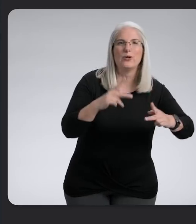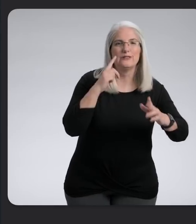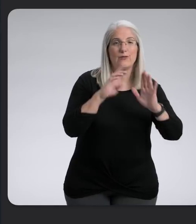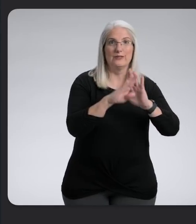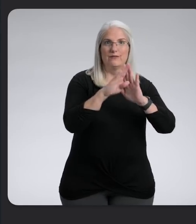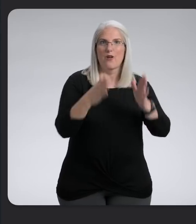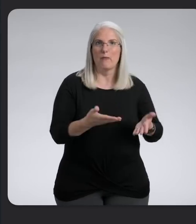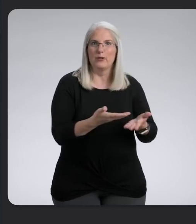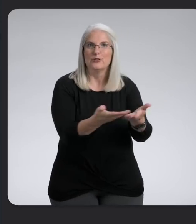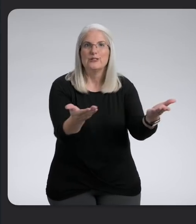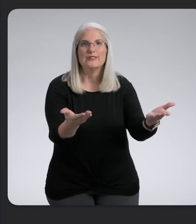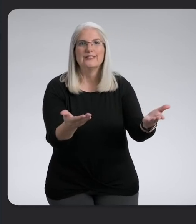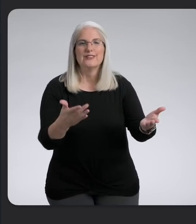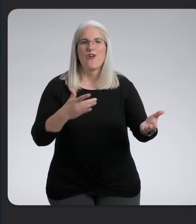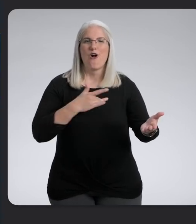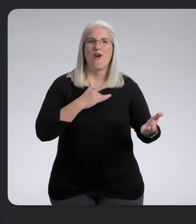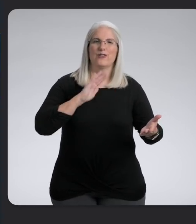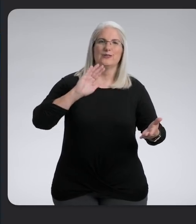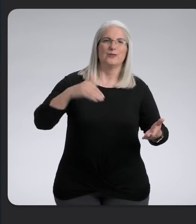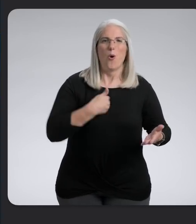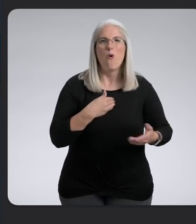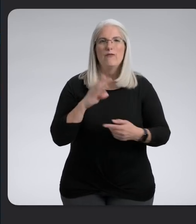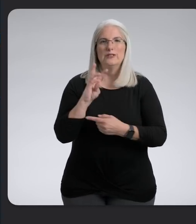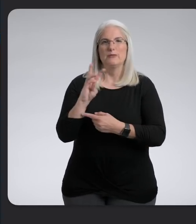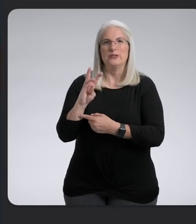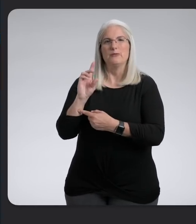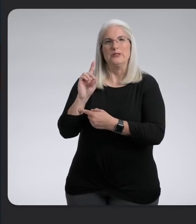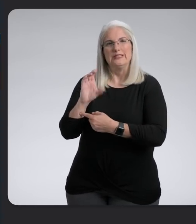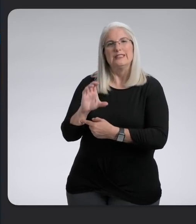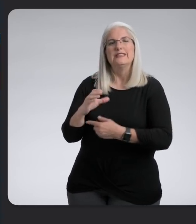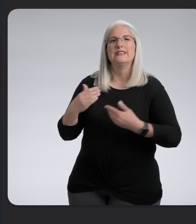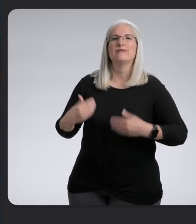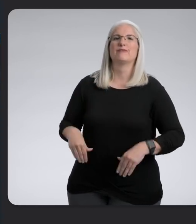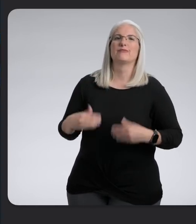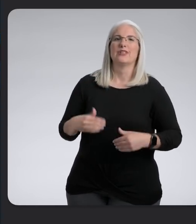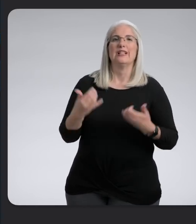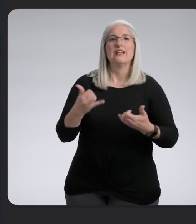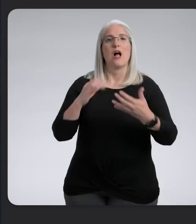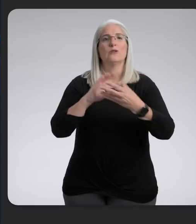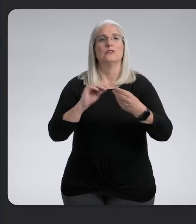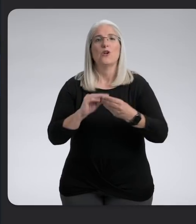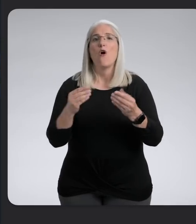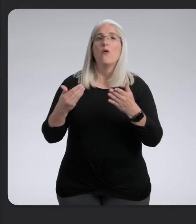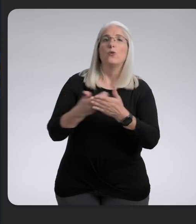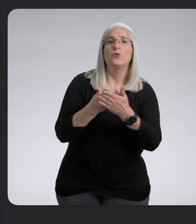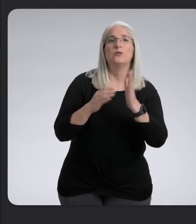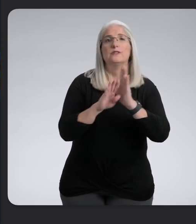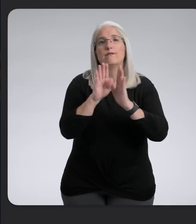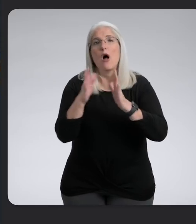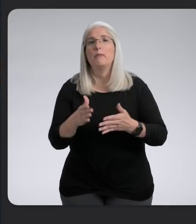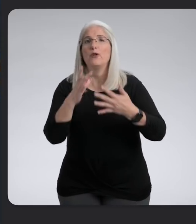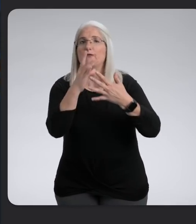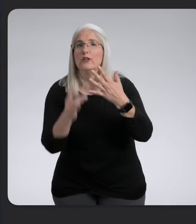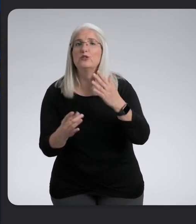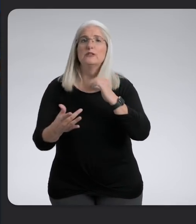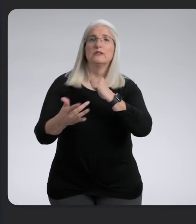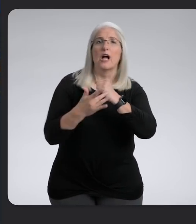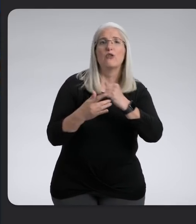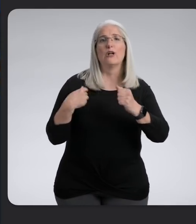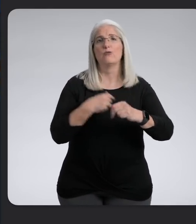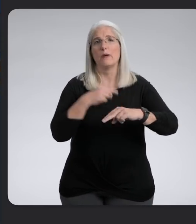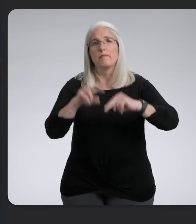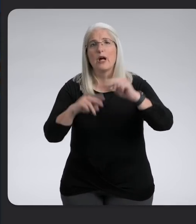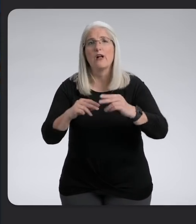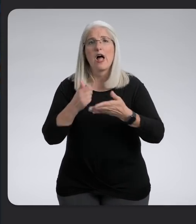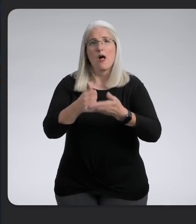and soul of WWDC. And to tell you about the new developer features and technologies we've been building to help you take your apps to the